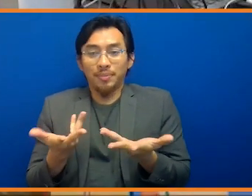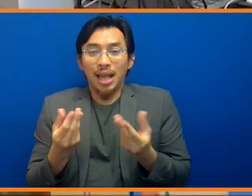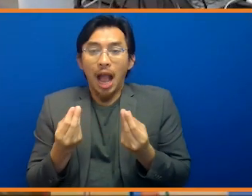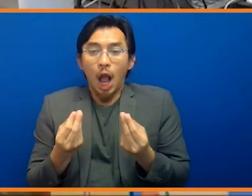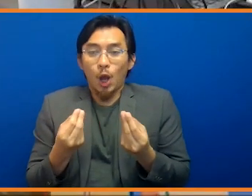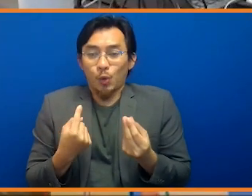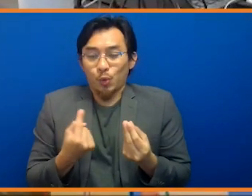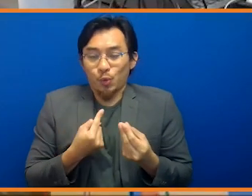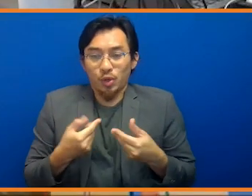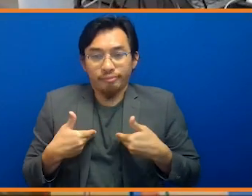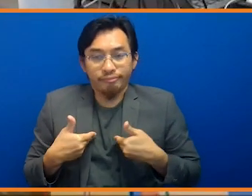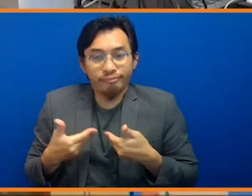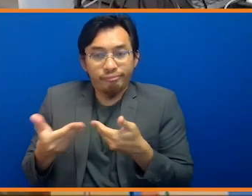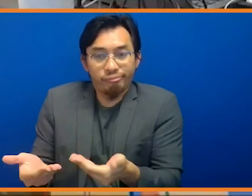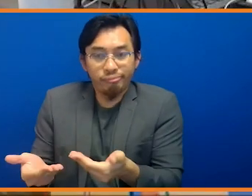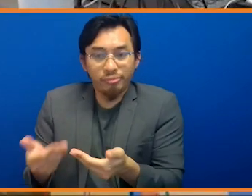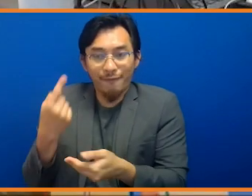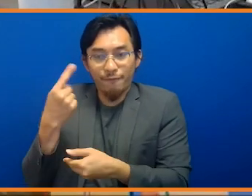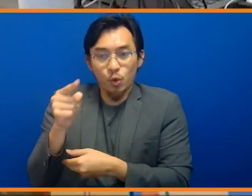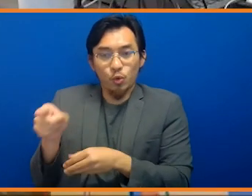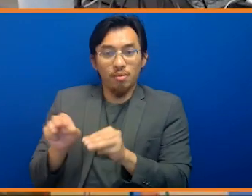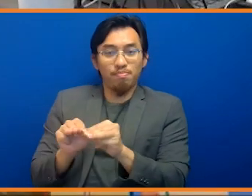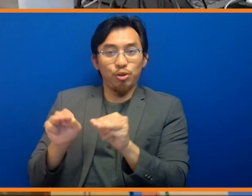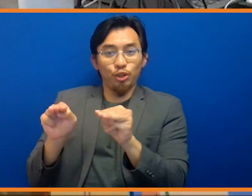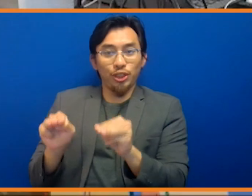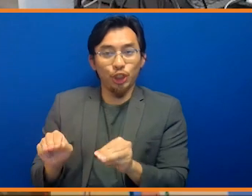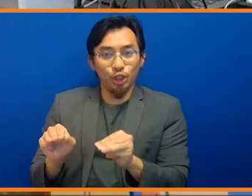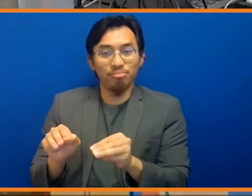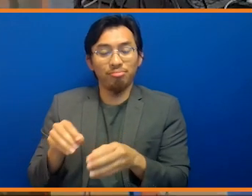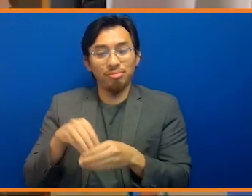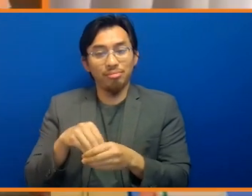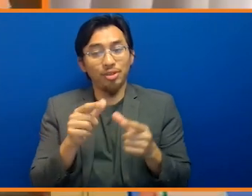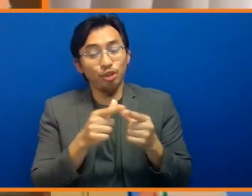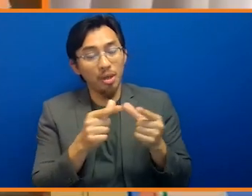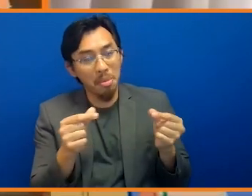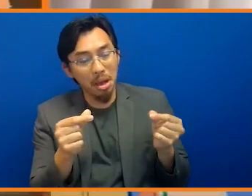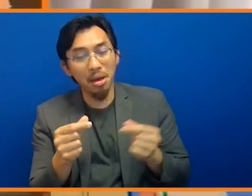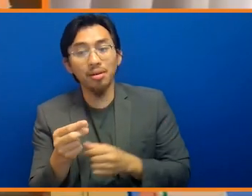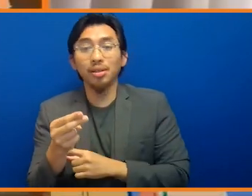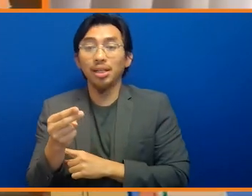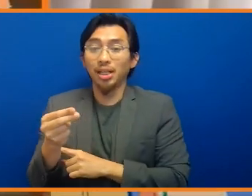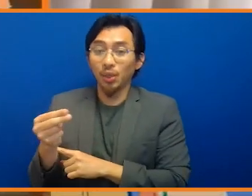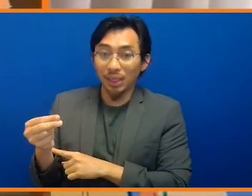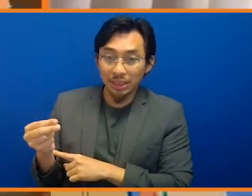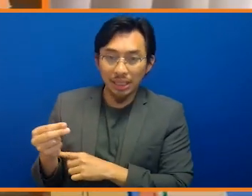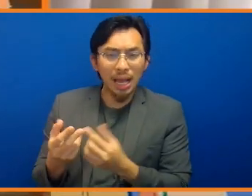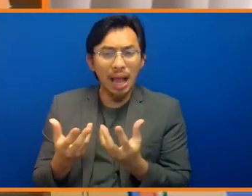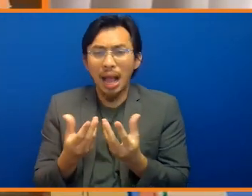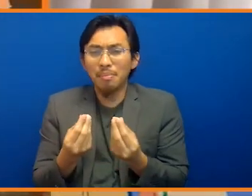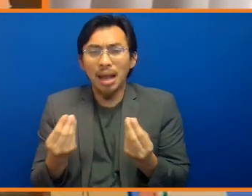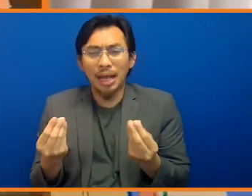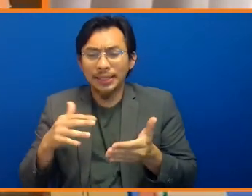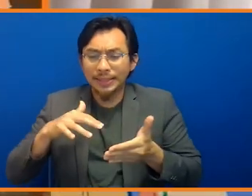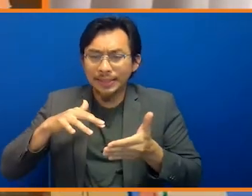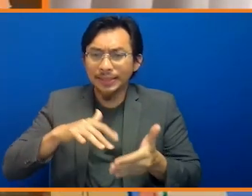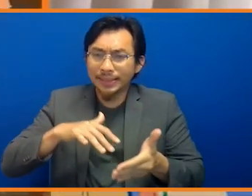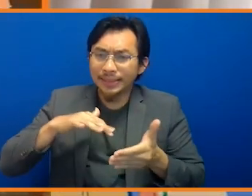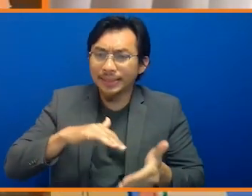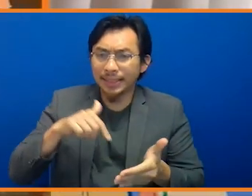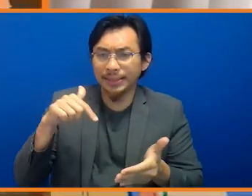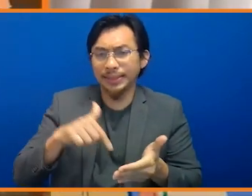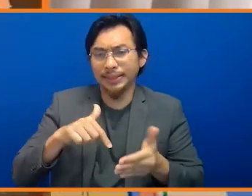contribute and some of the museums. Likewise, in Japan and Indonesia has many cases and case studies of